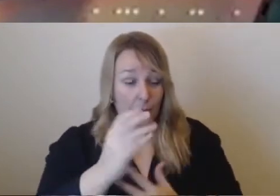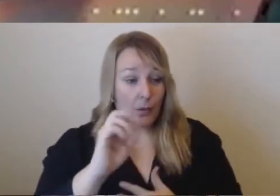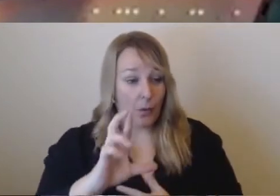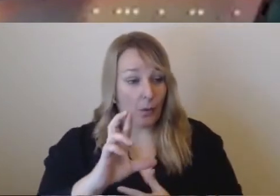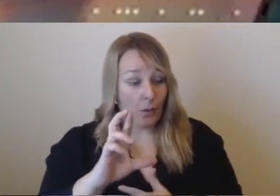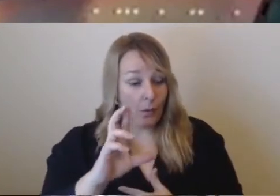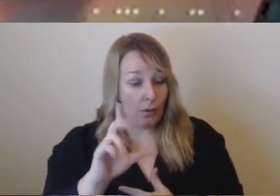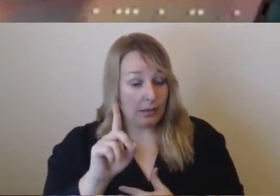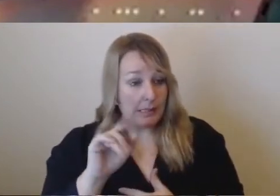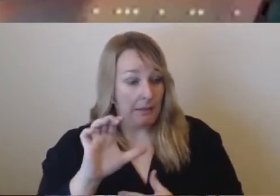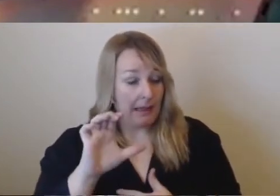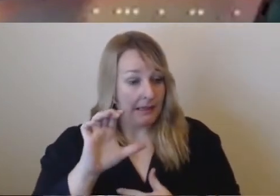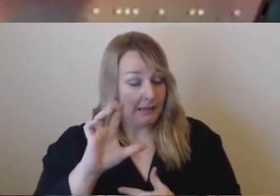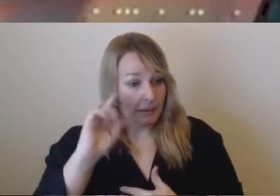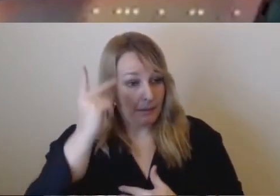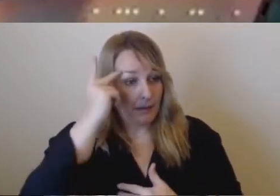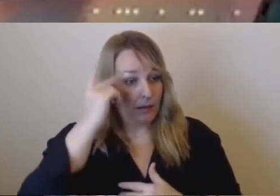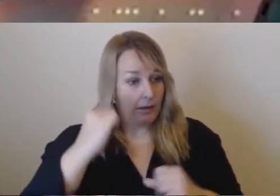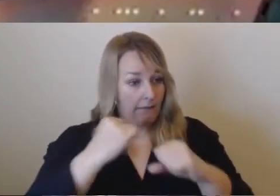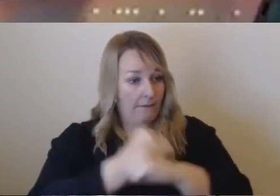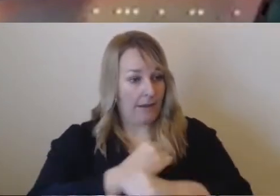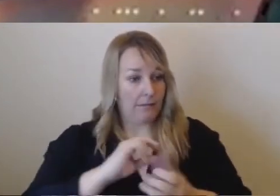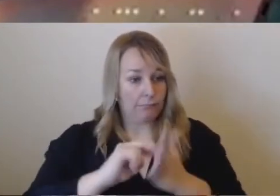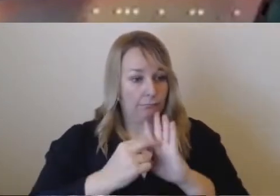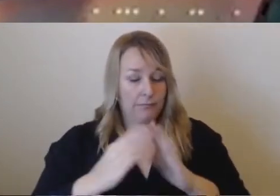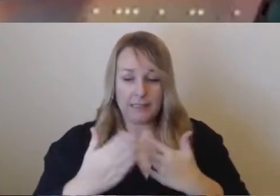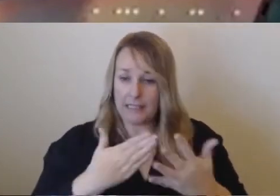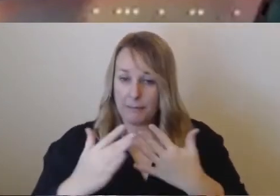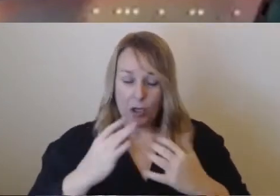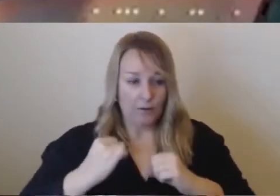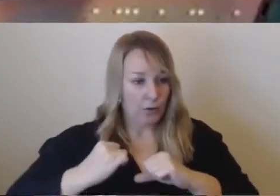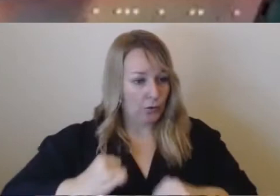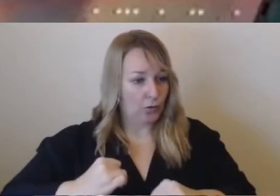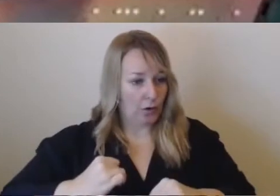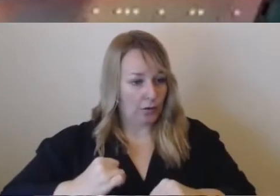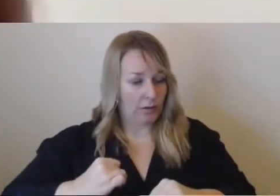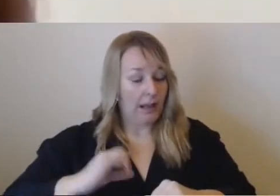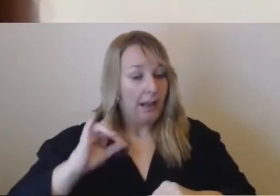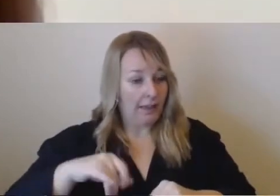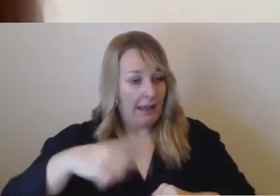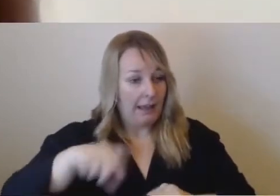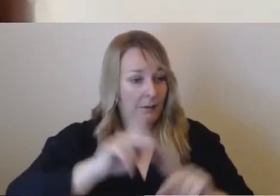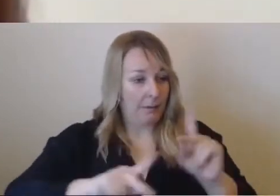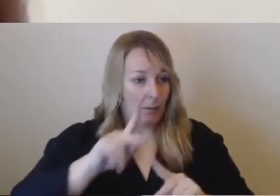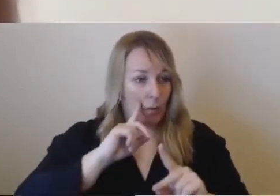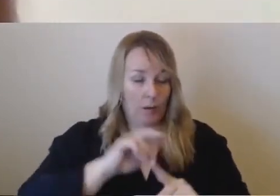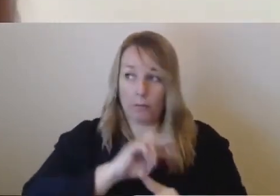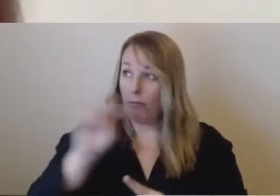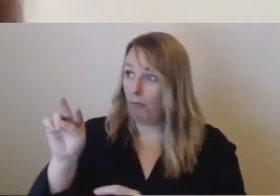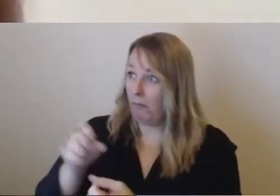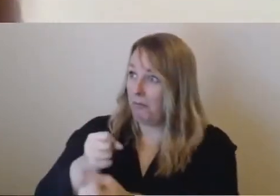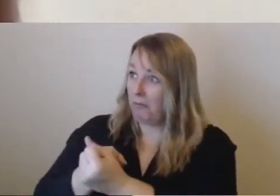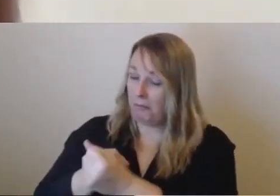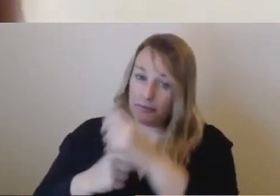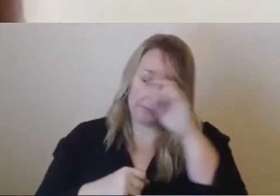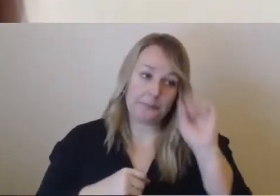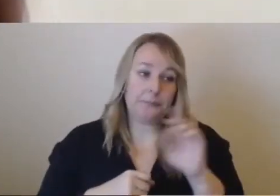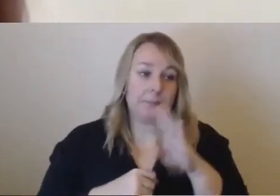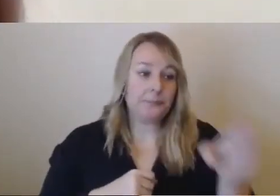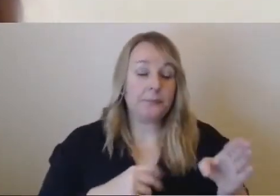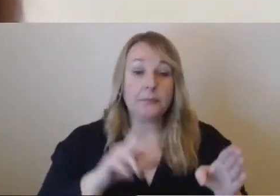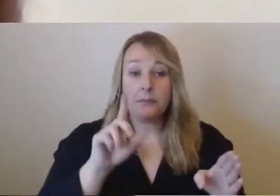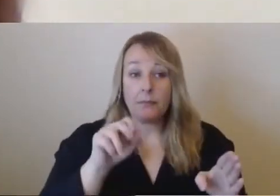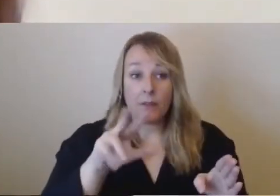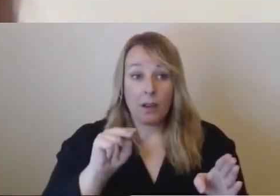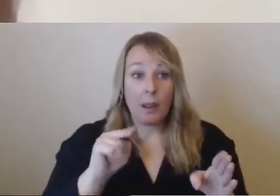scored by appearing to be strong, even if it antagonizes the planet? And so first, I should say that the public opinion polling, there